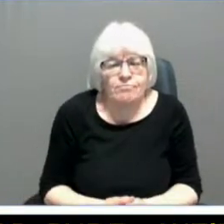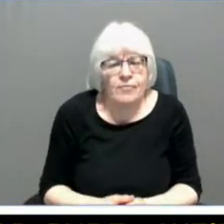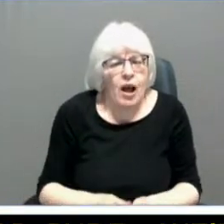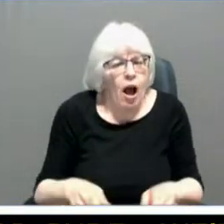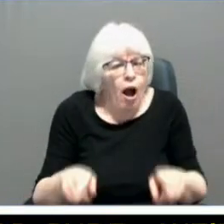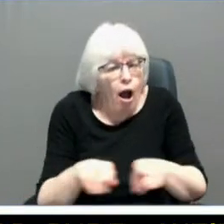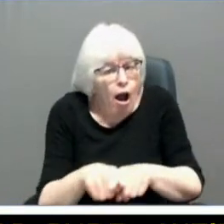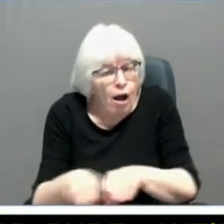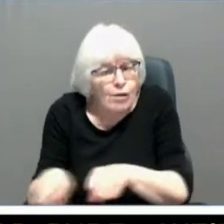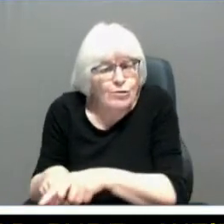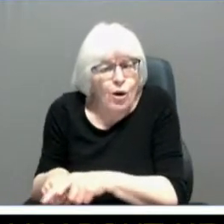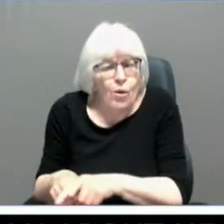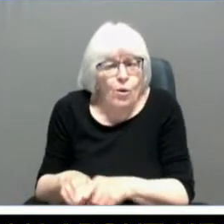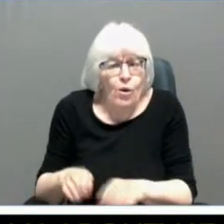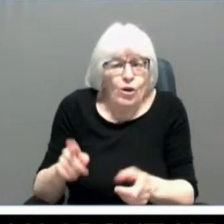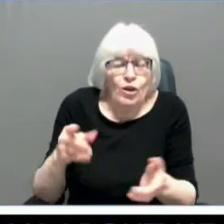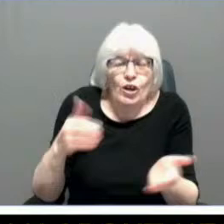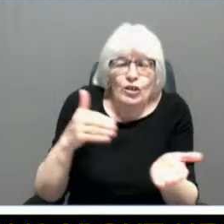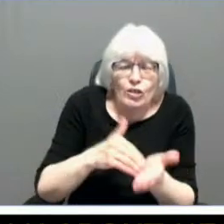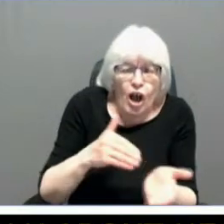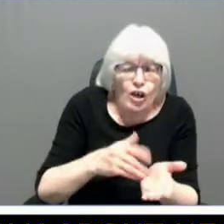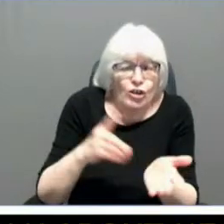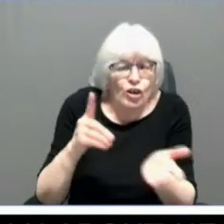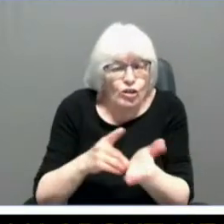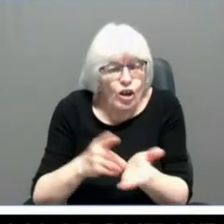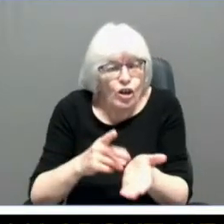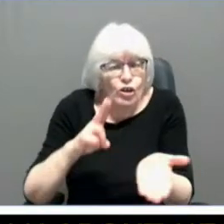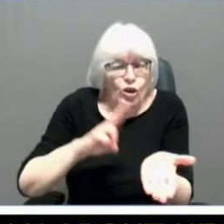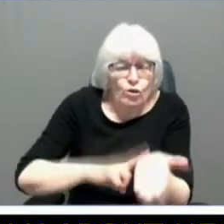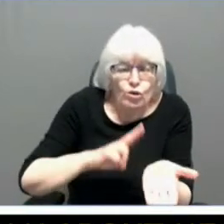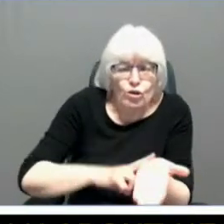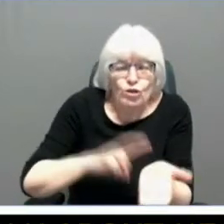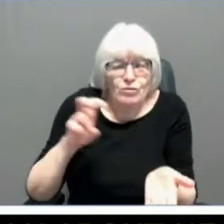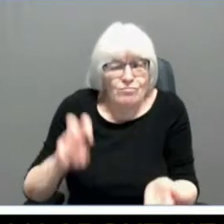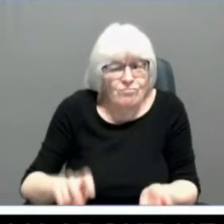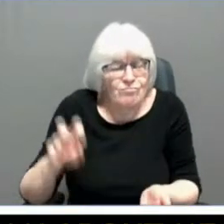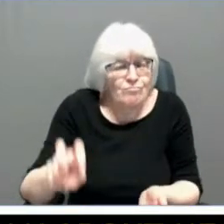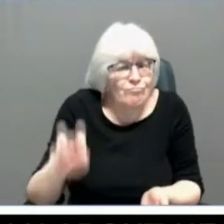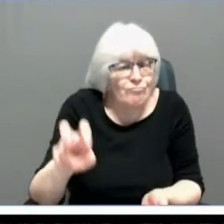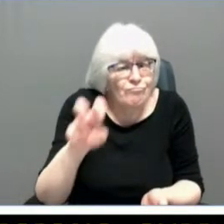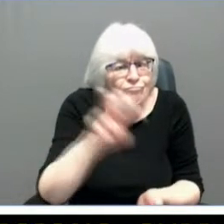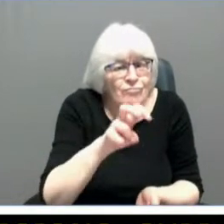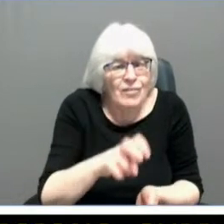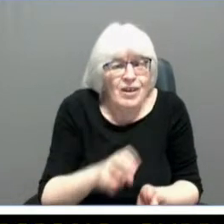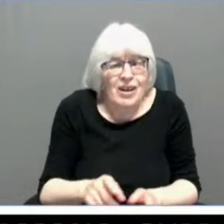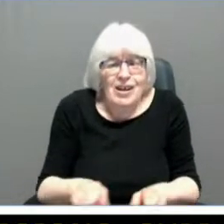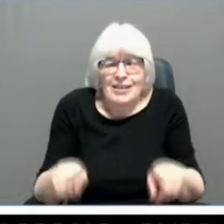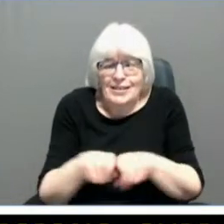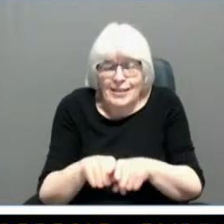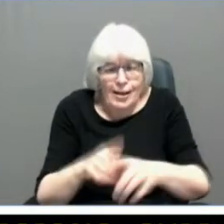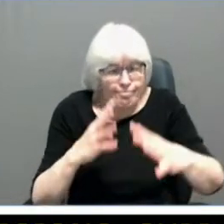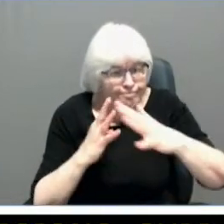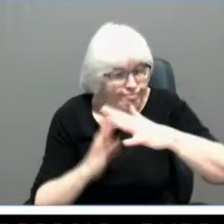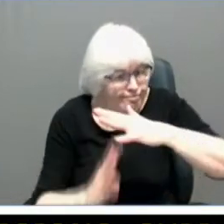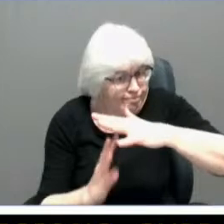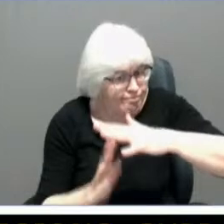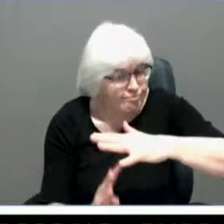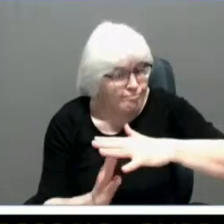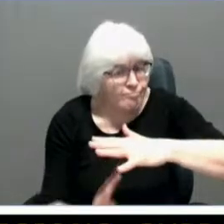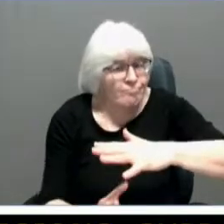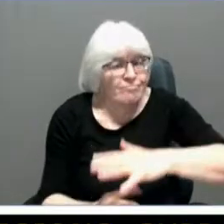region. So we had some good discussions on that. Of course, immigration is an area where we're completely